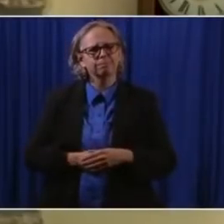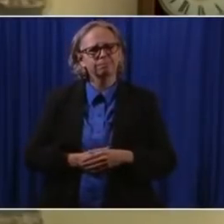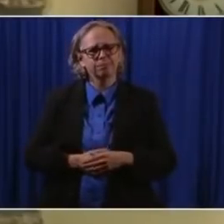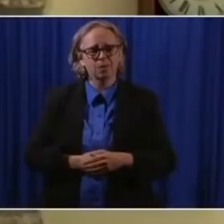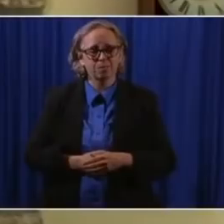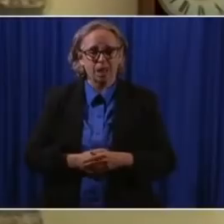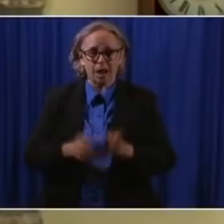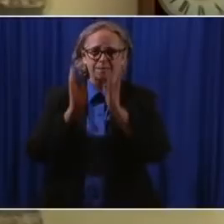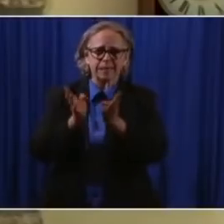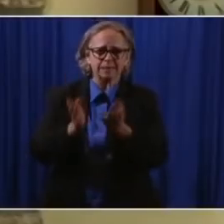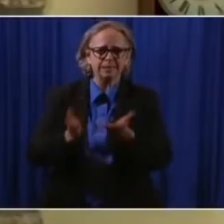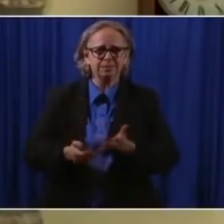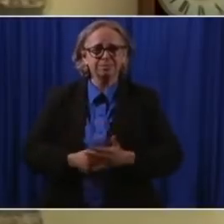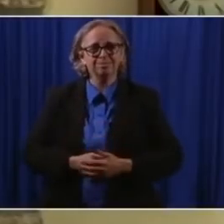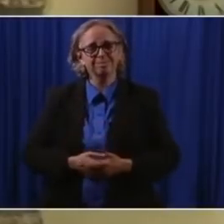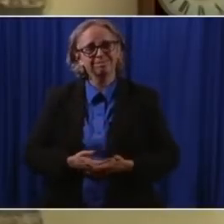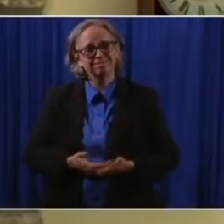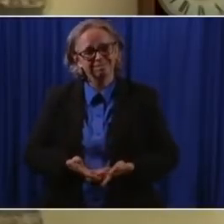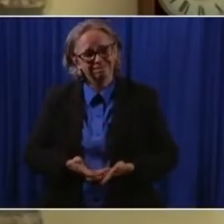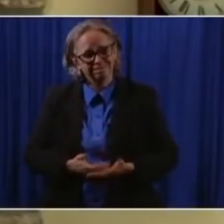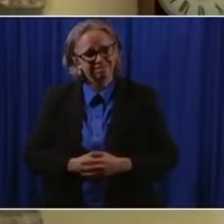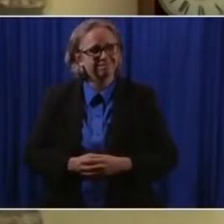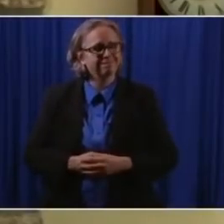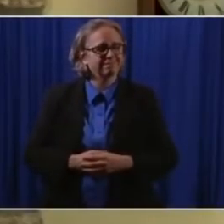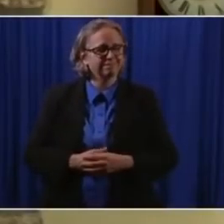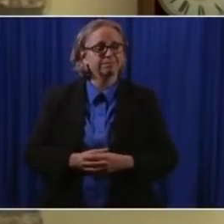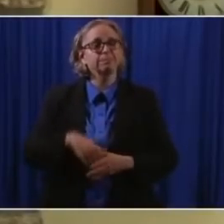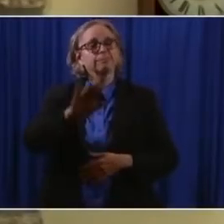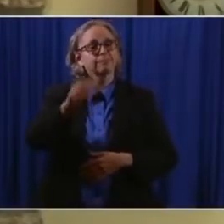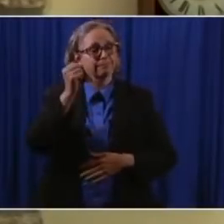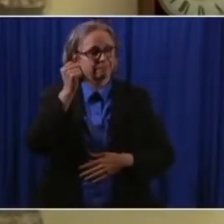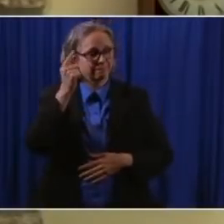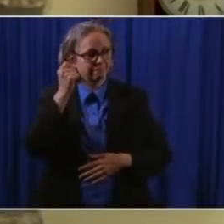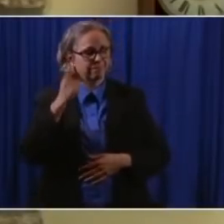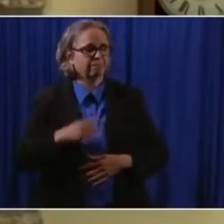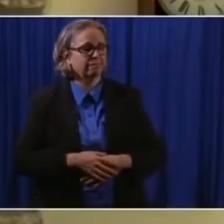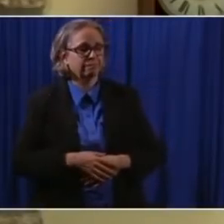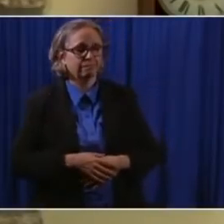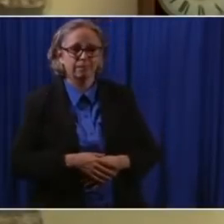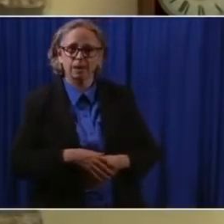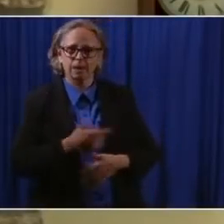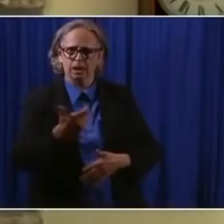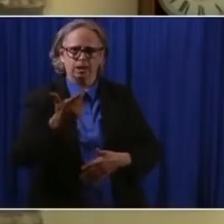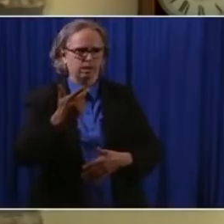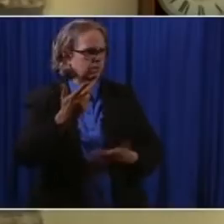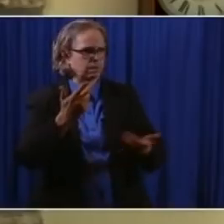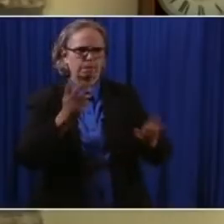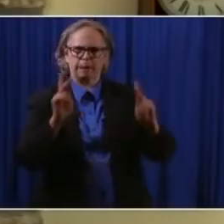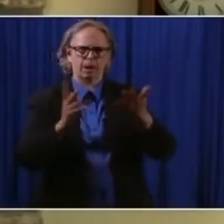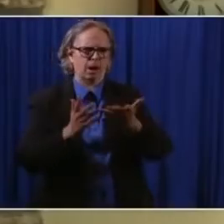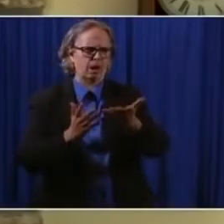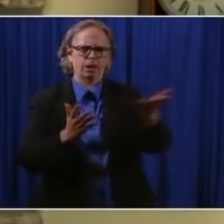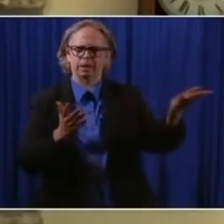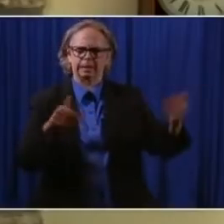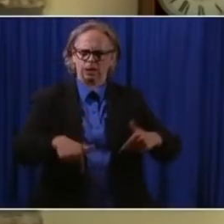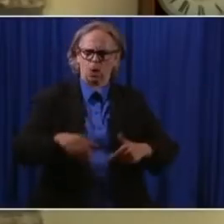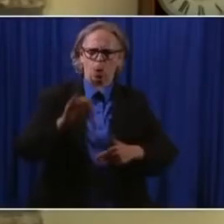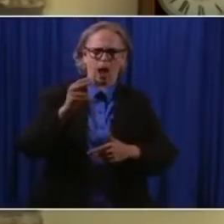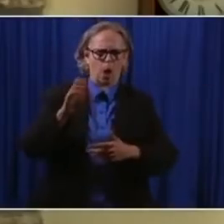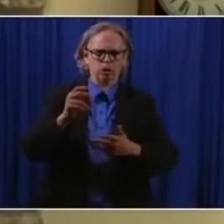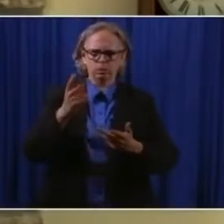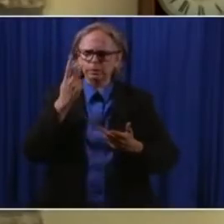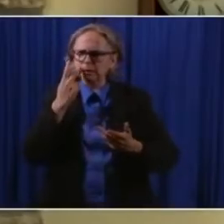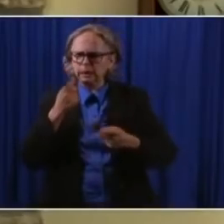it's also a question of experience in Ohio. I mean, we have seen what's happened in Ohio when an area